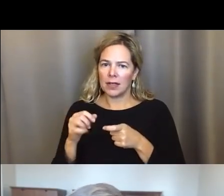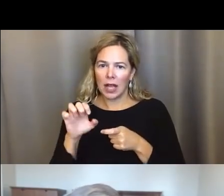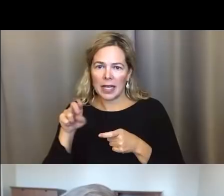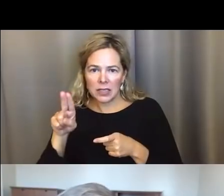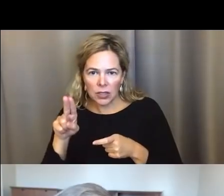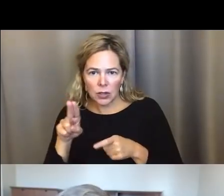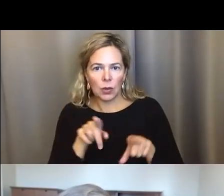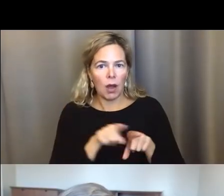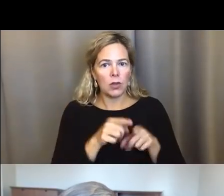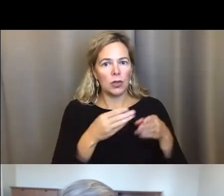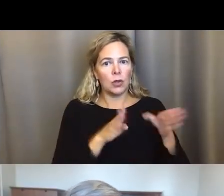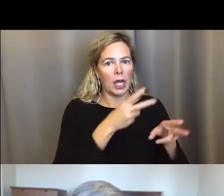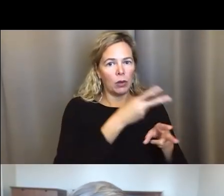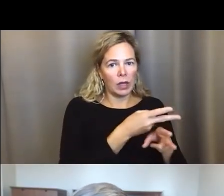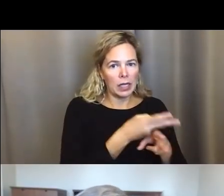census by